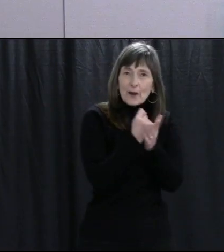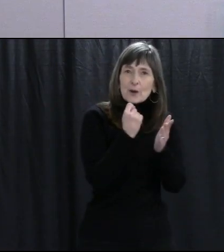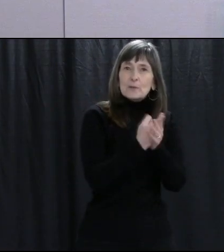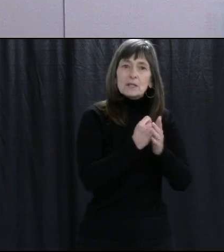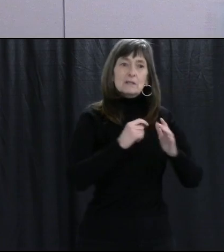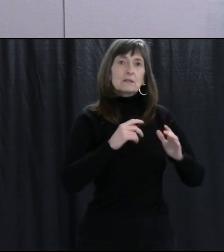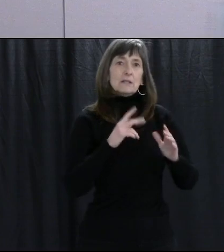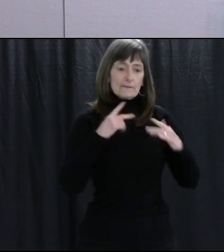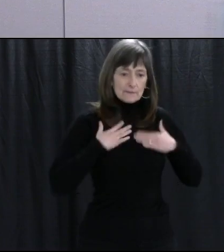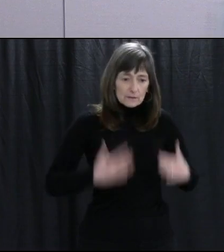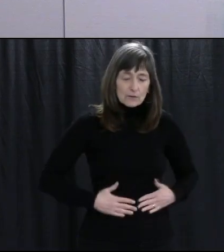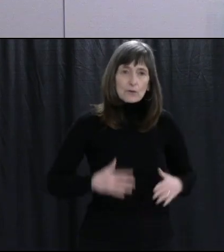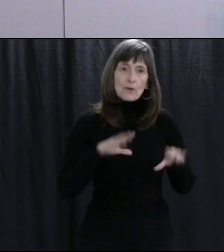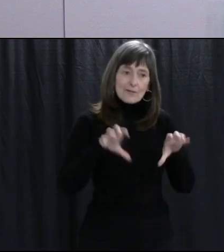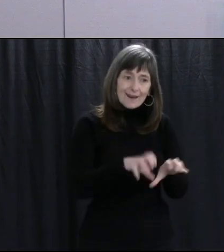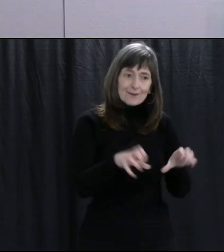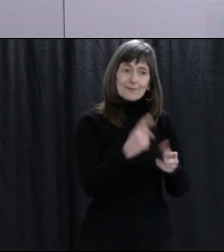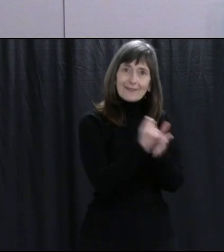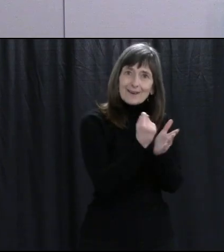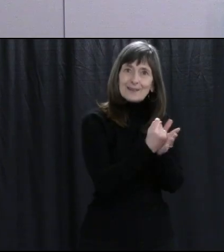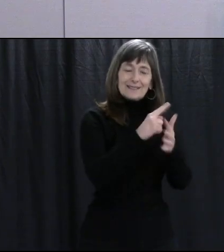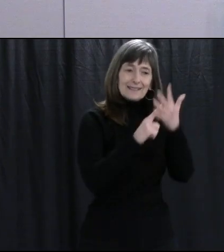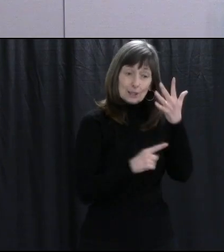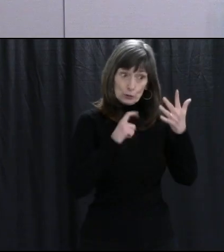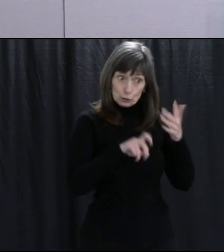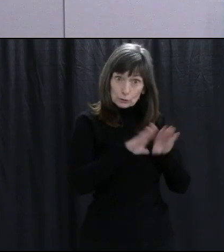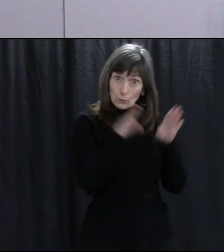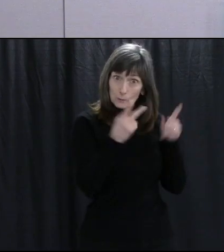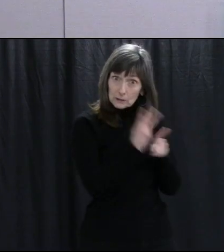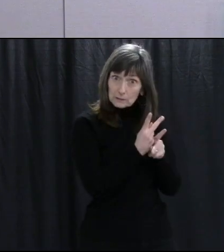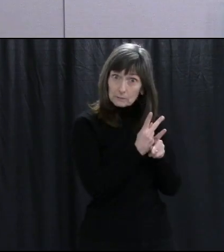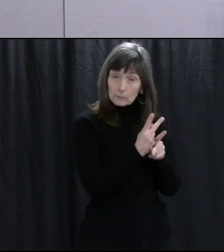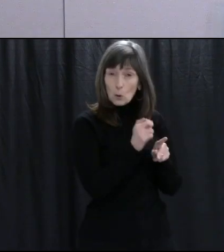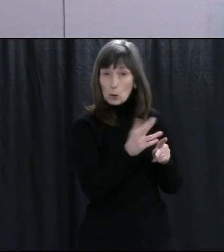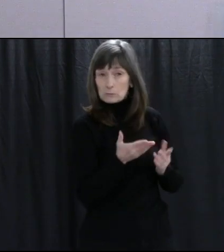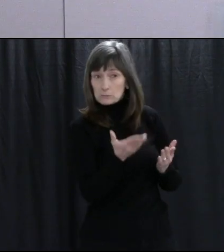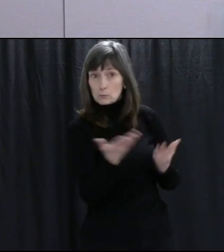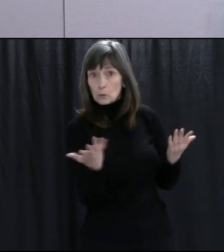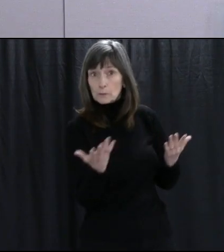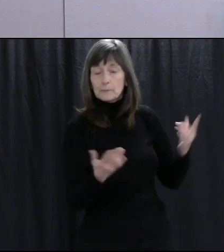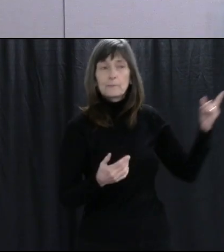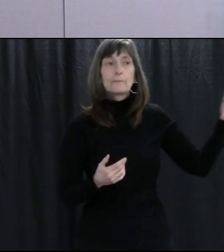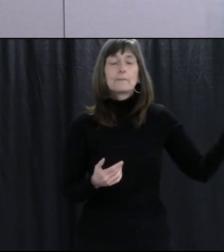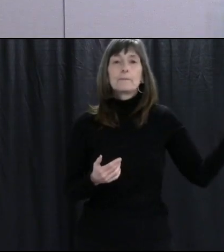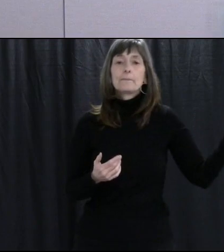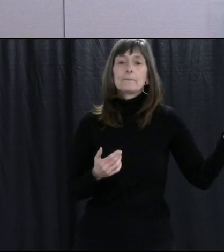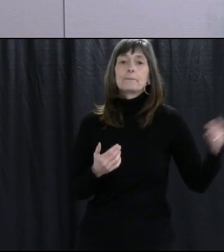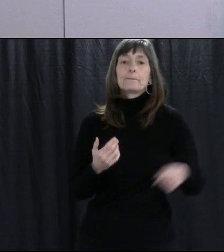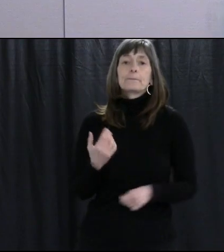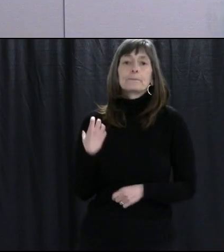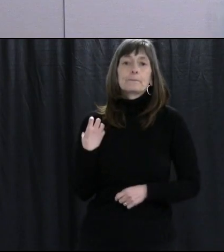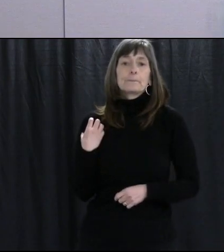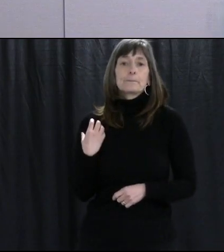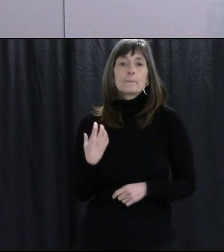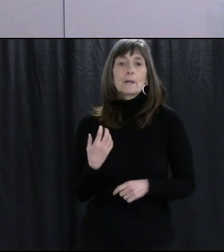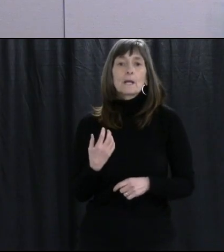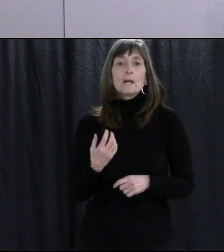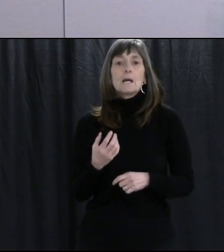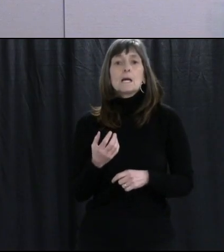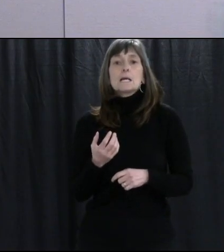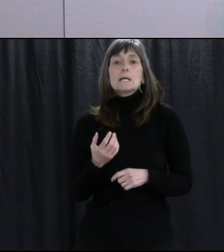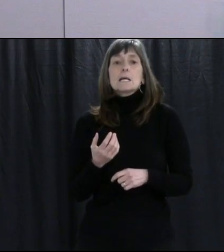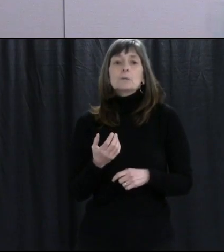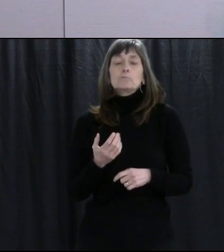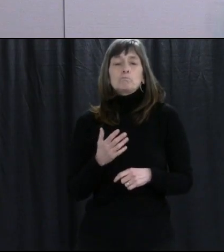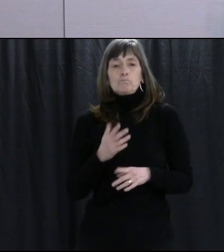if they should stay open, how they should operate. Do you have any recommendations there? My understanding is that they are being advised through